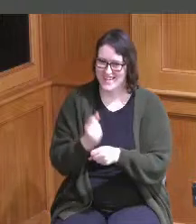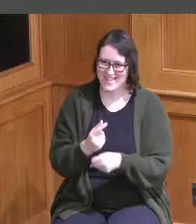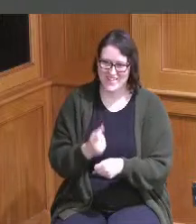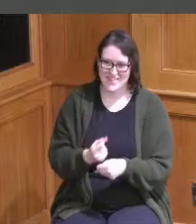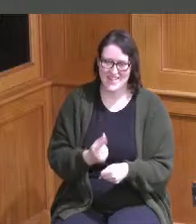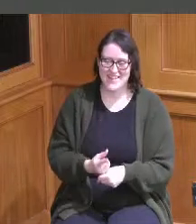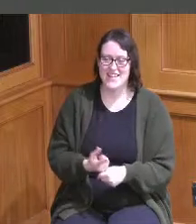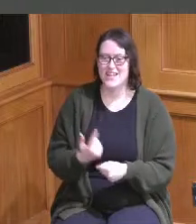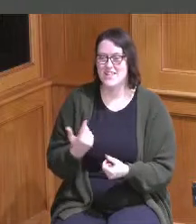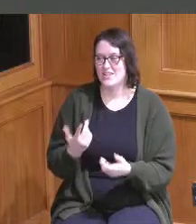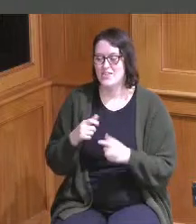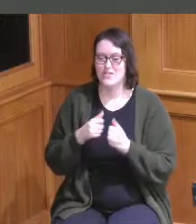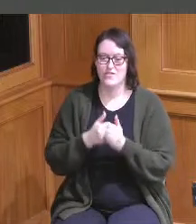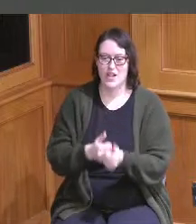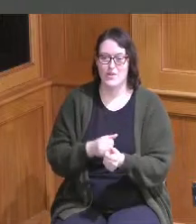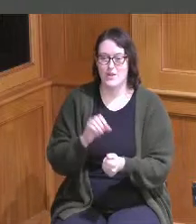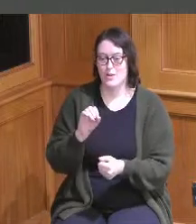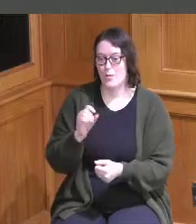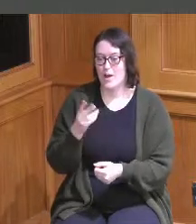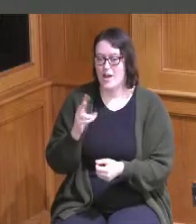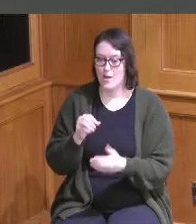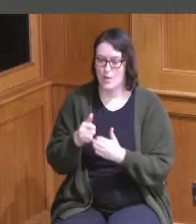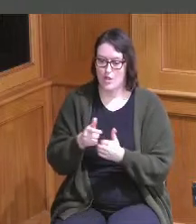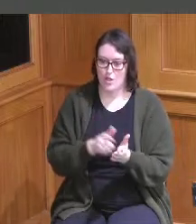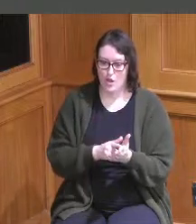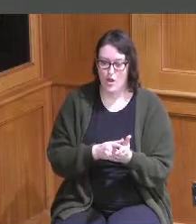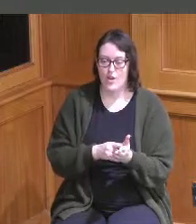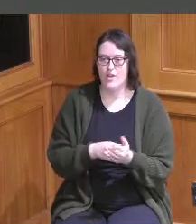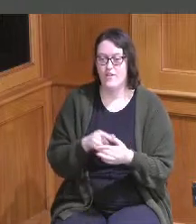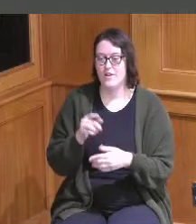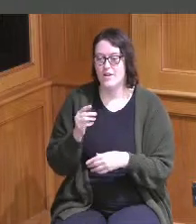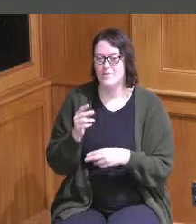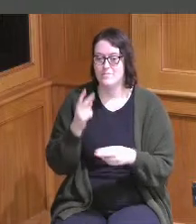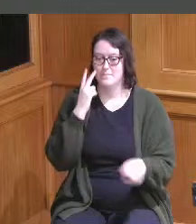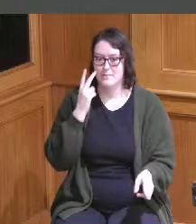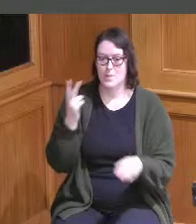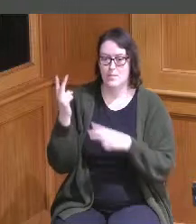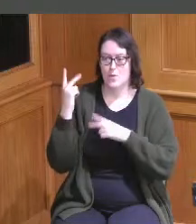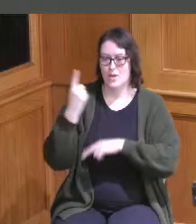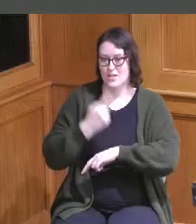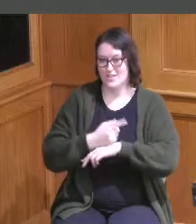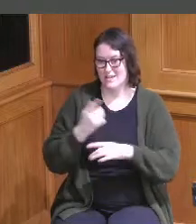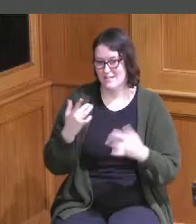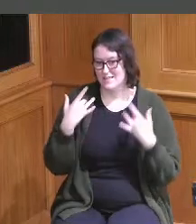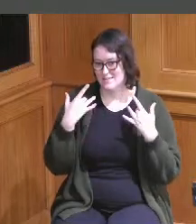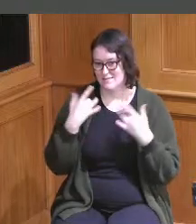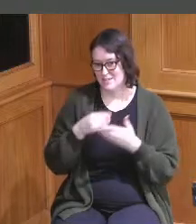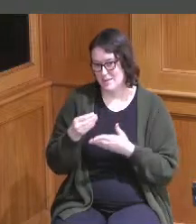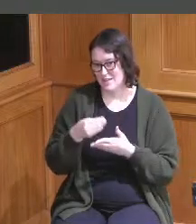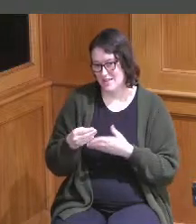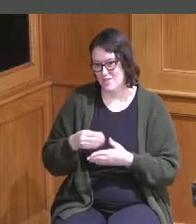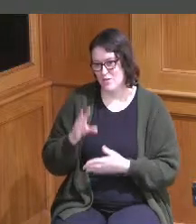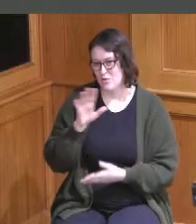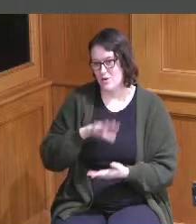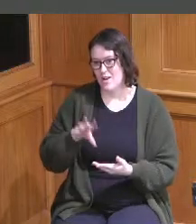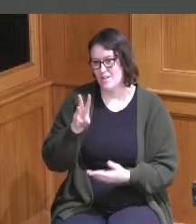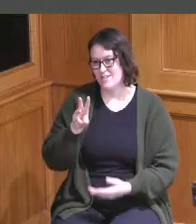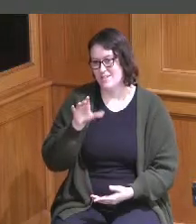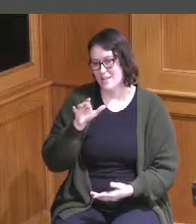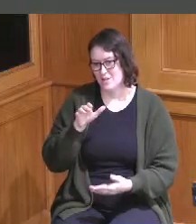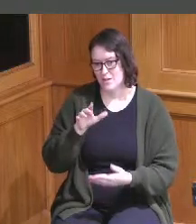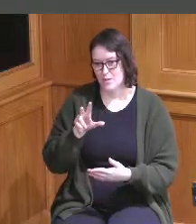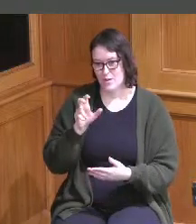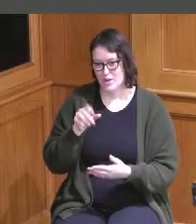in accordance with the Ohio Revised Code to defray Memorial Day expenses for participating agencies in the amount of